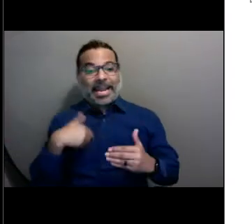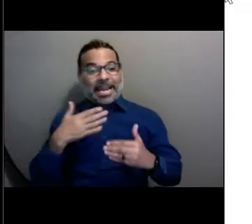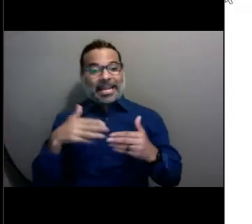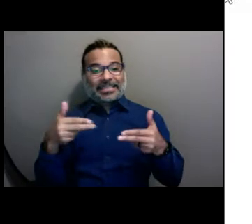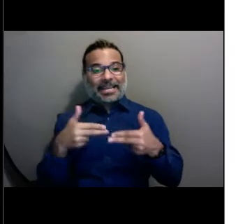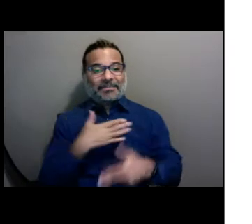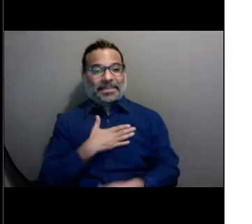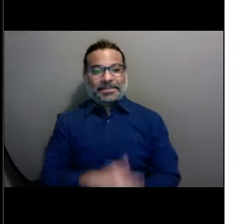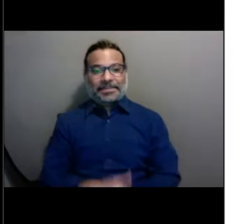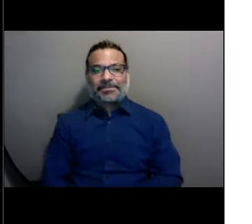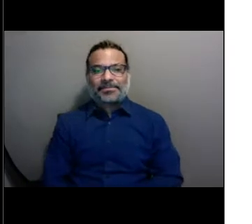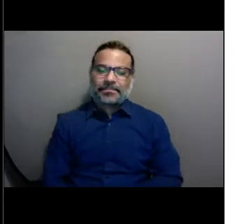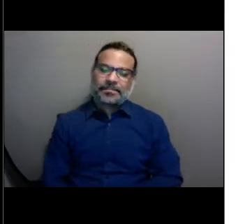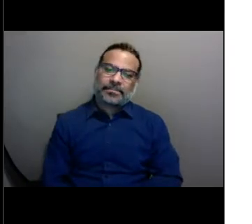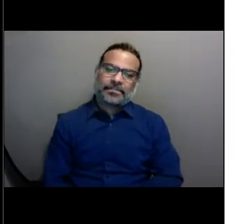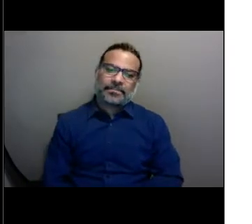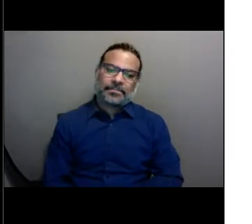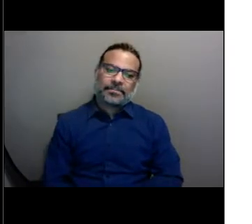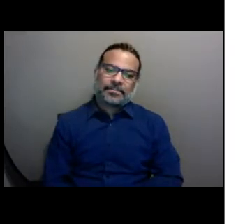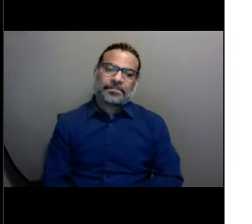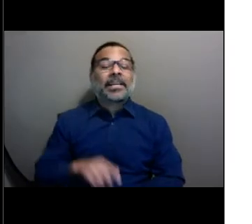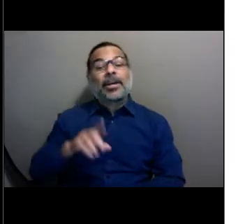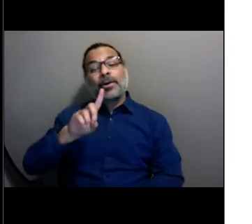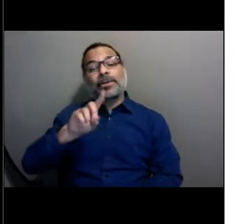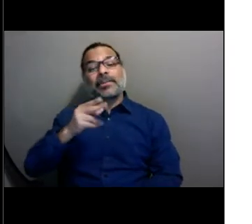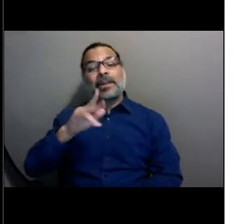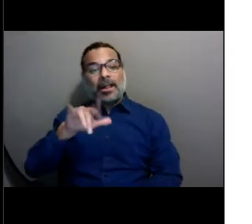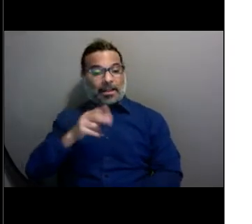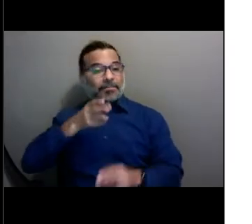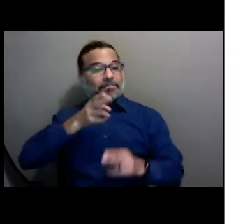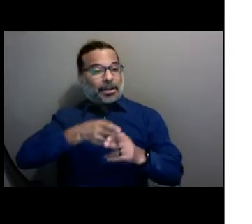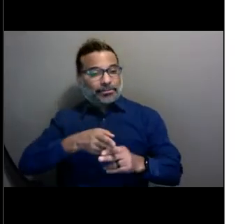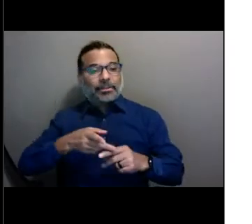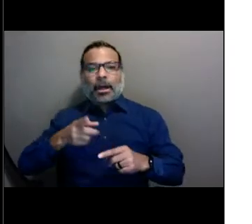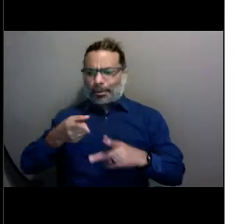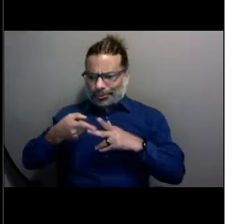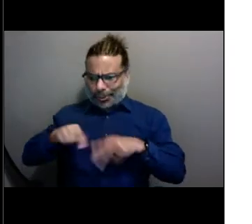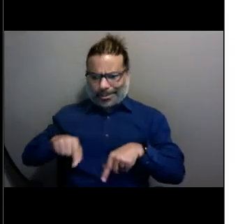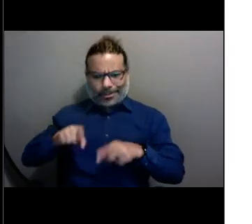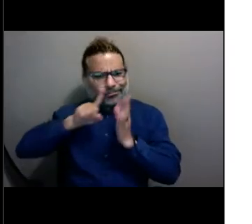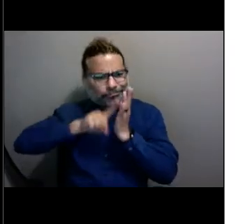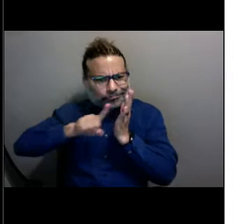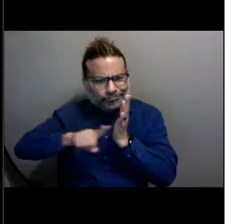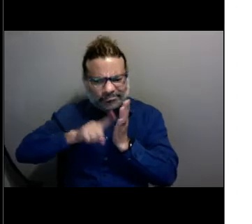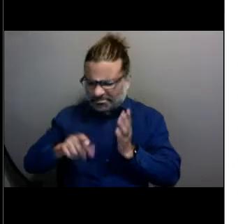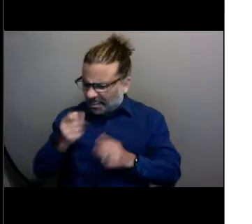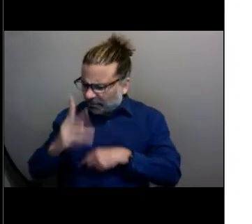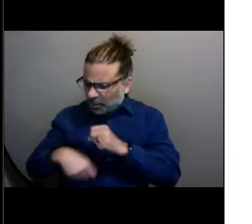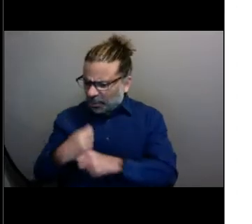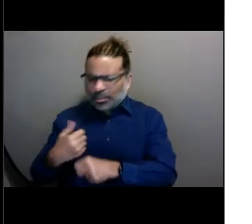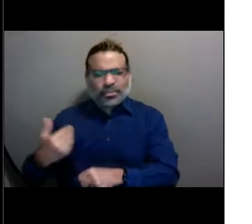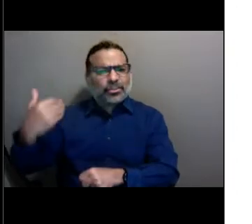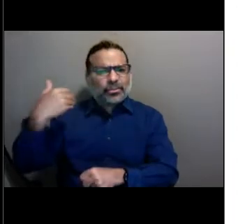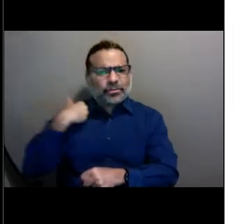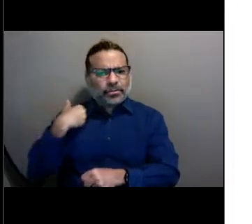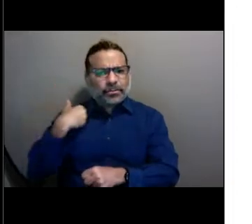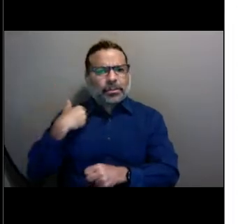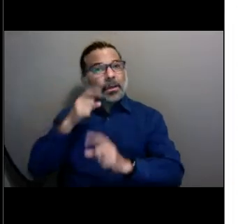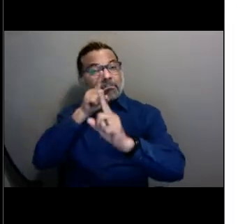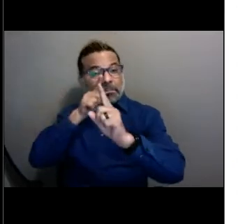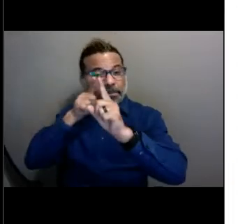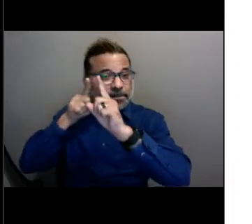Fatima. So like Dahlia said, we started this research series a few years ago with the goal to